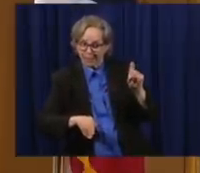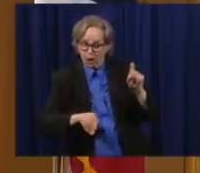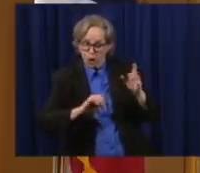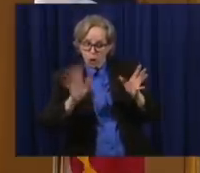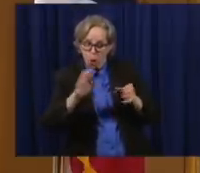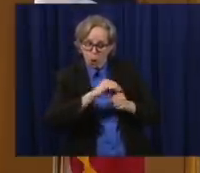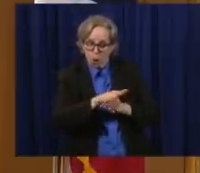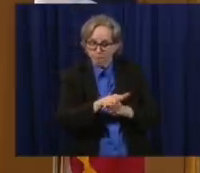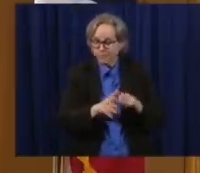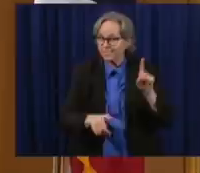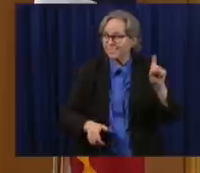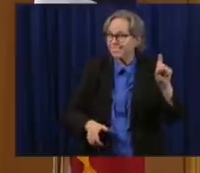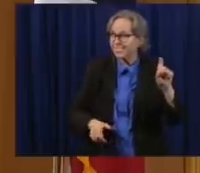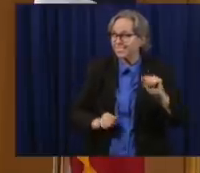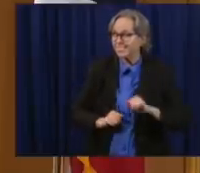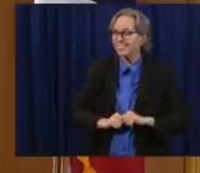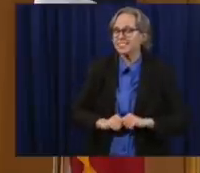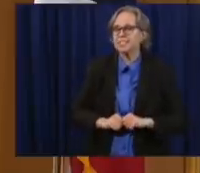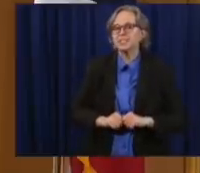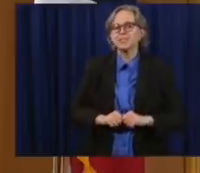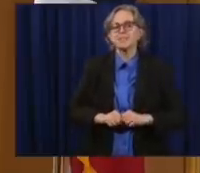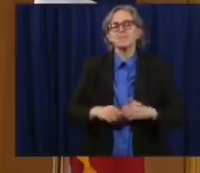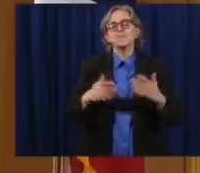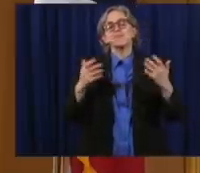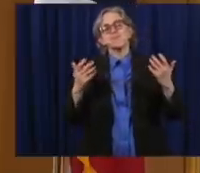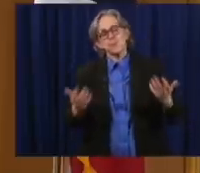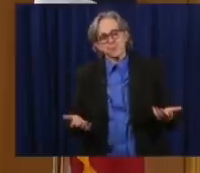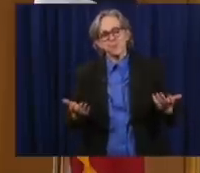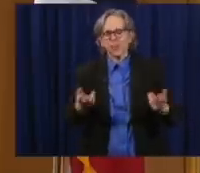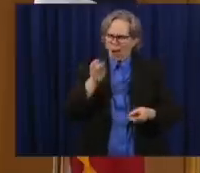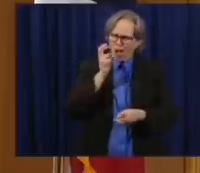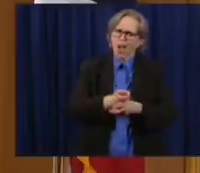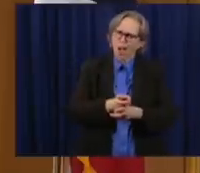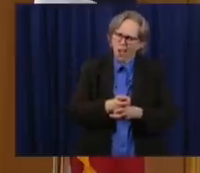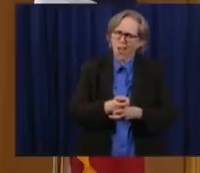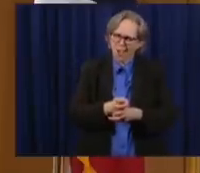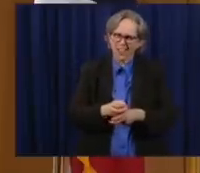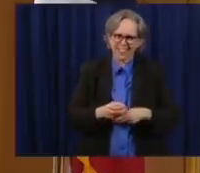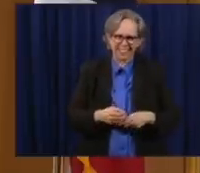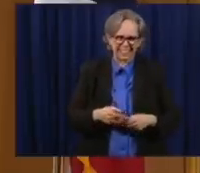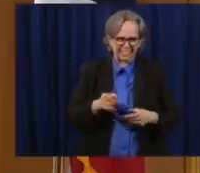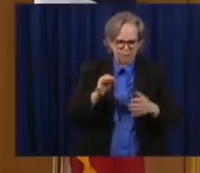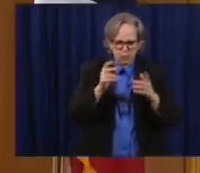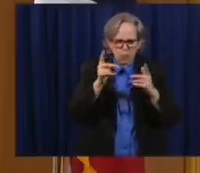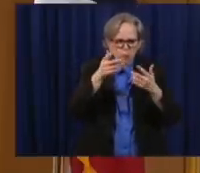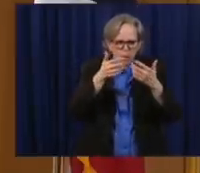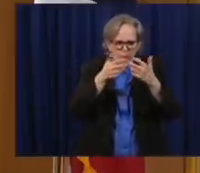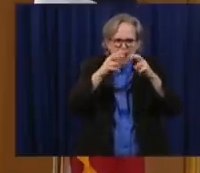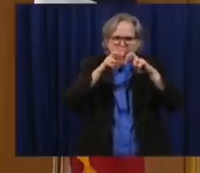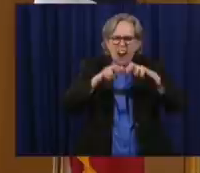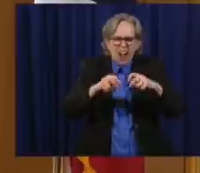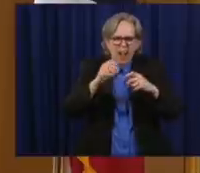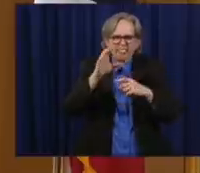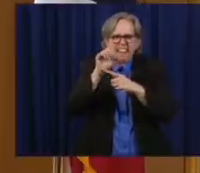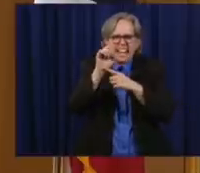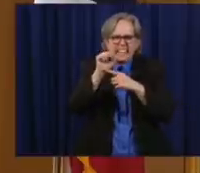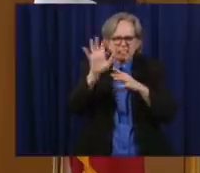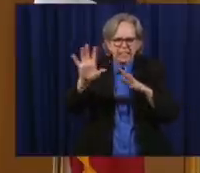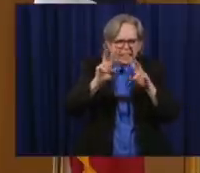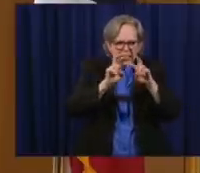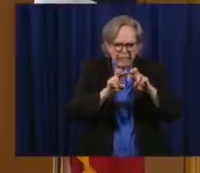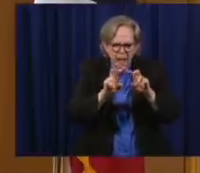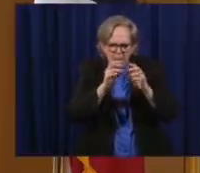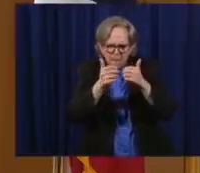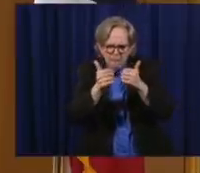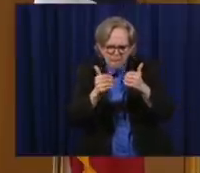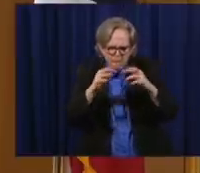You know, it's kind of hard when you dissect an issue, look at an issue, decision you